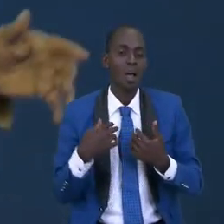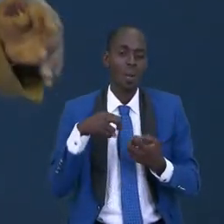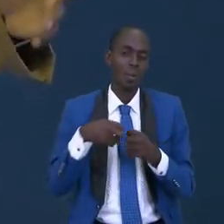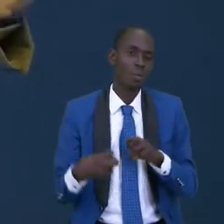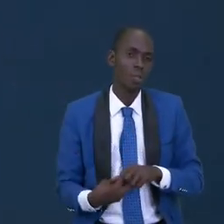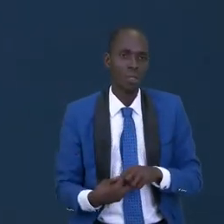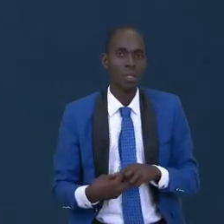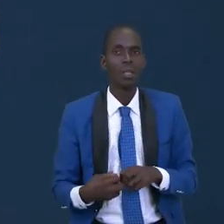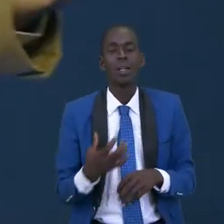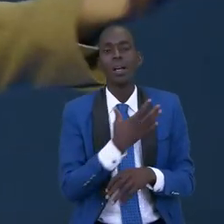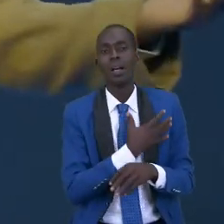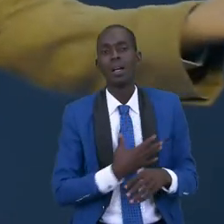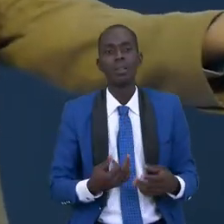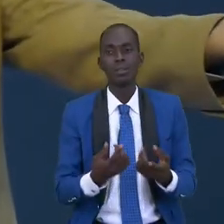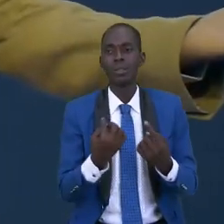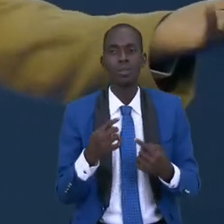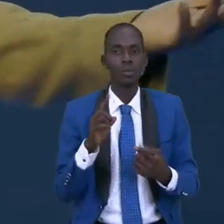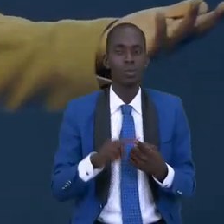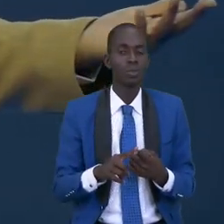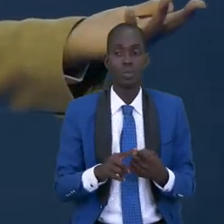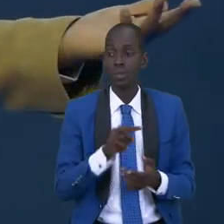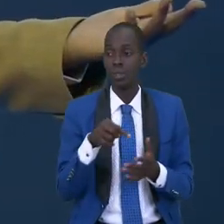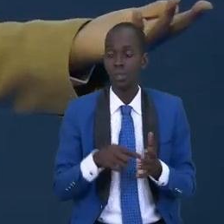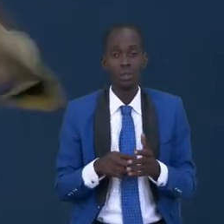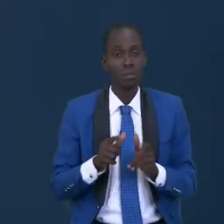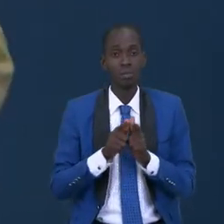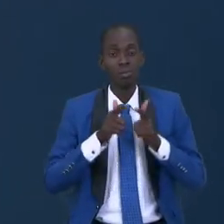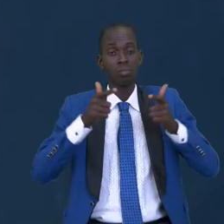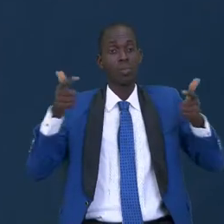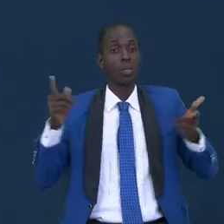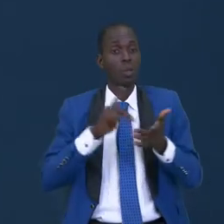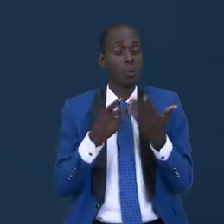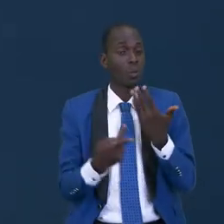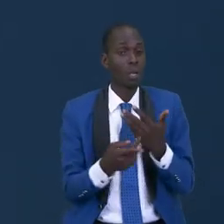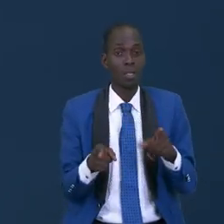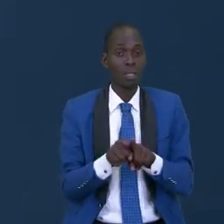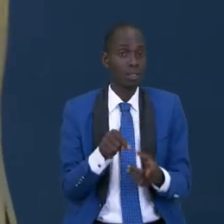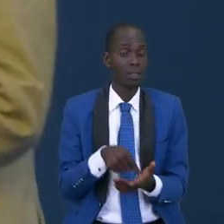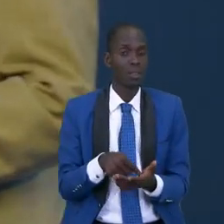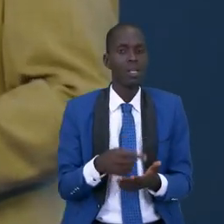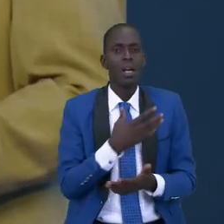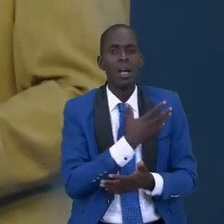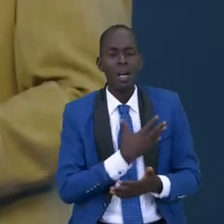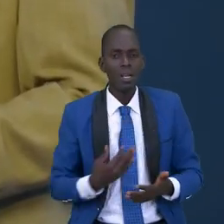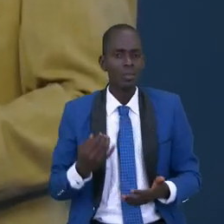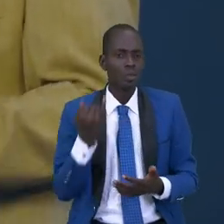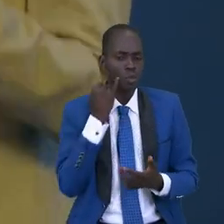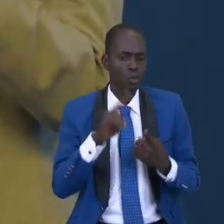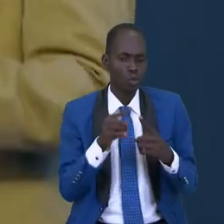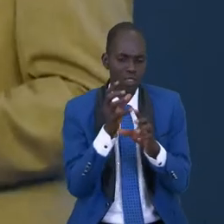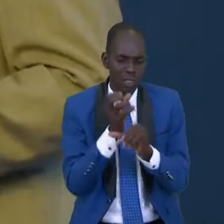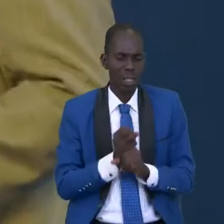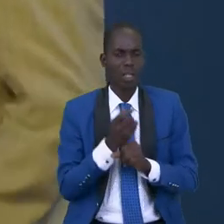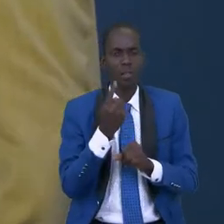they come to this great gathering like this, and they should have the freedom.